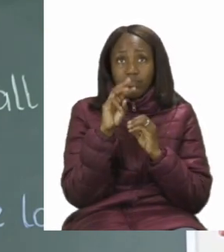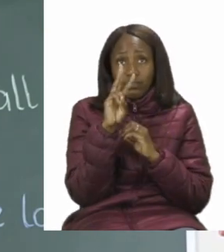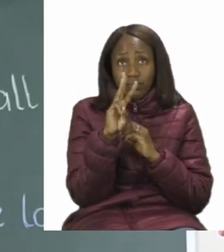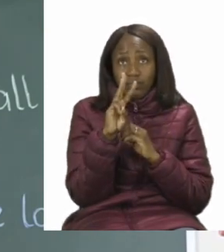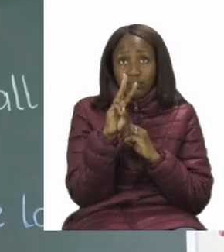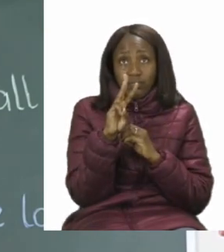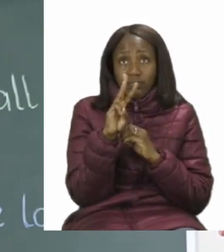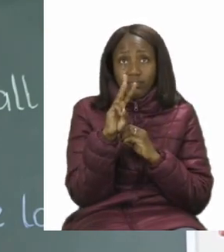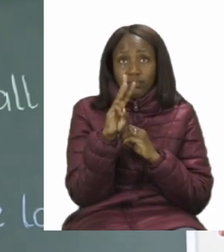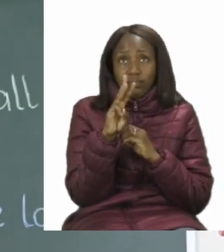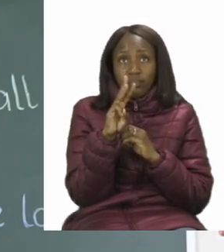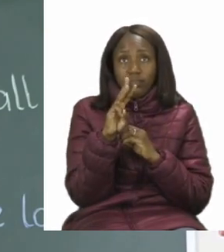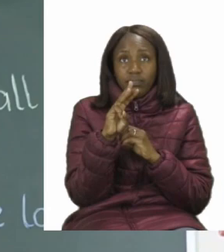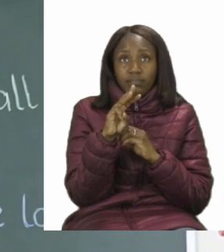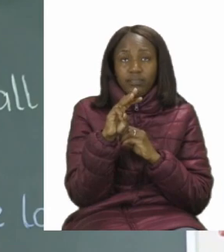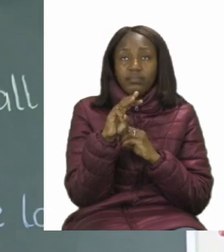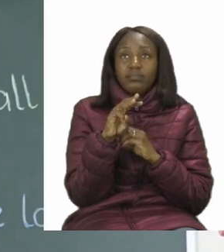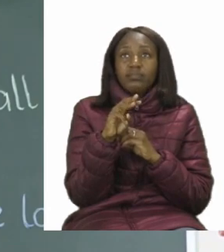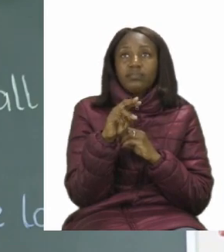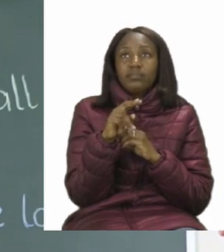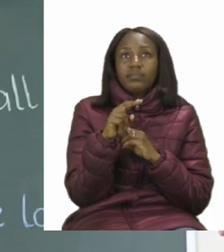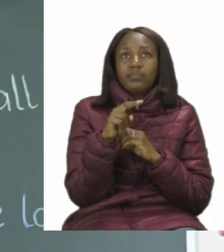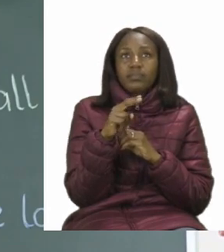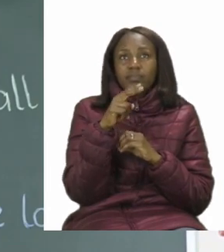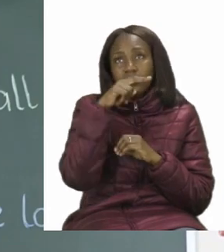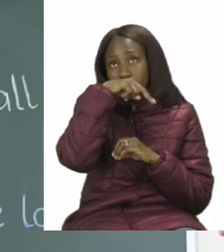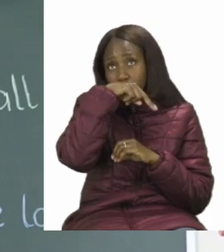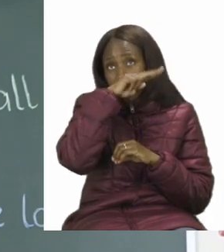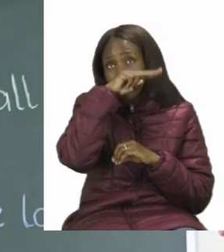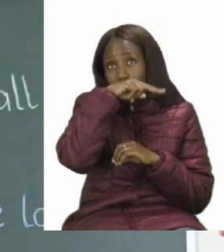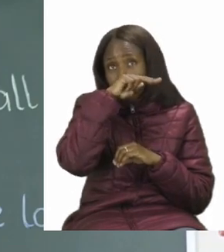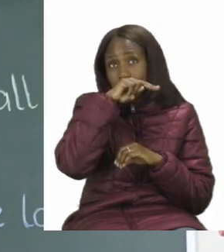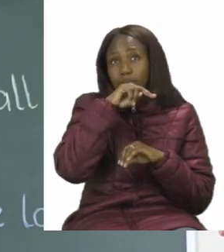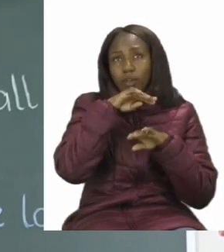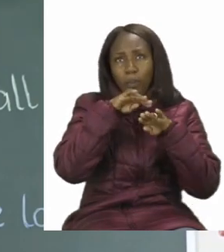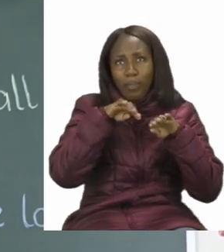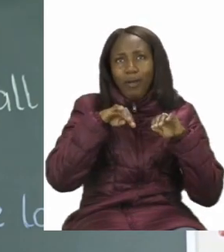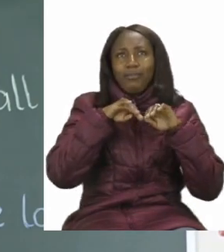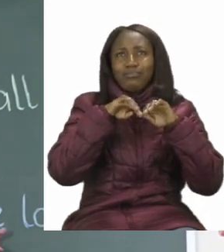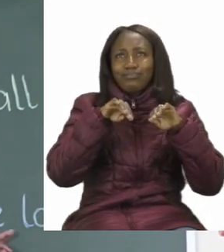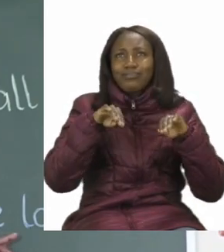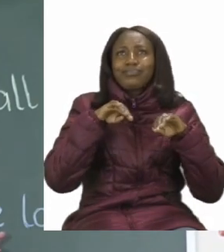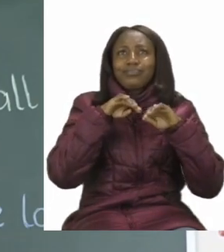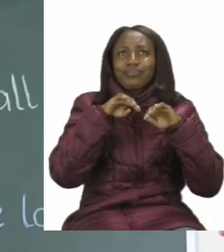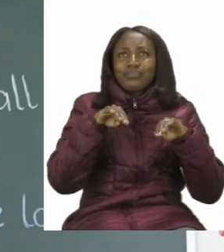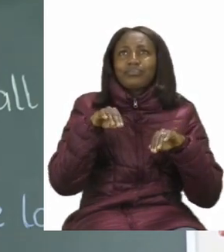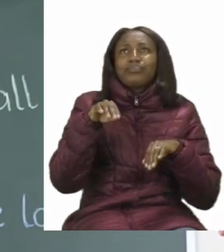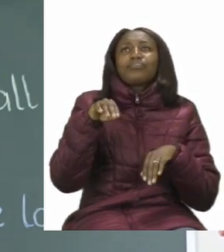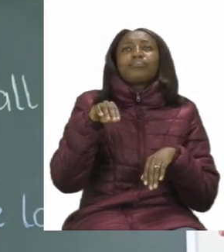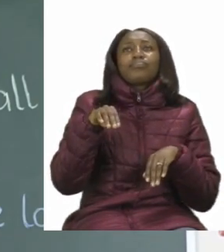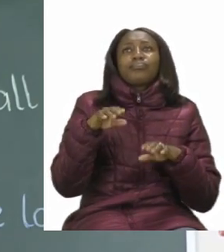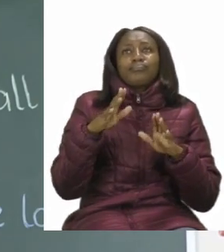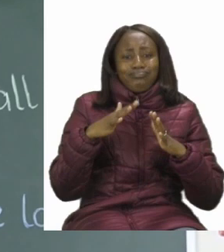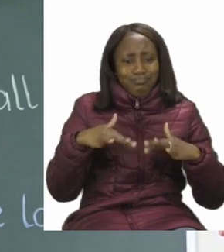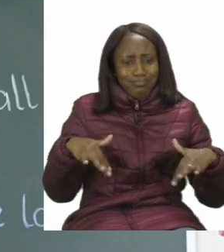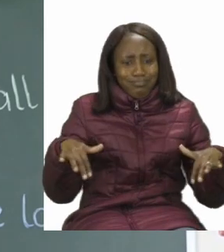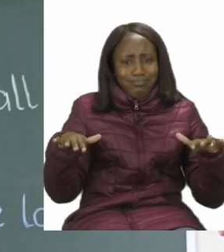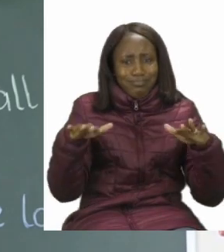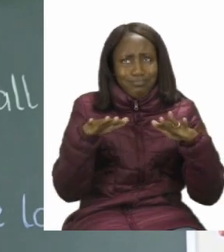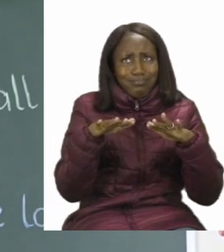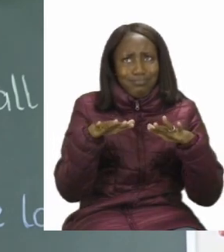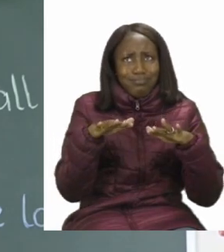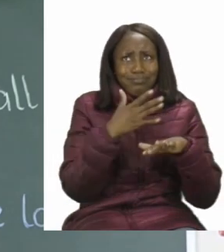together. So number 3 says, the ducks swim to the local